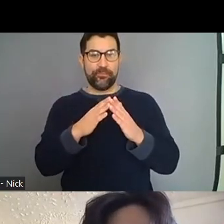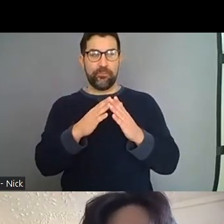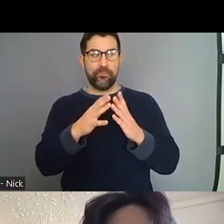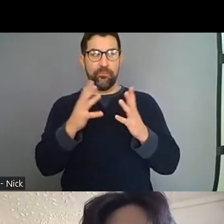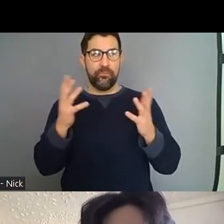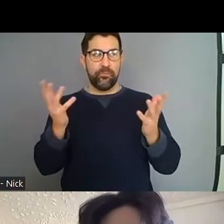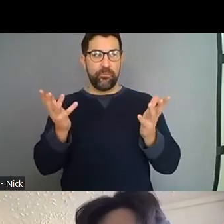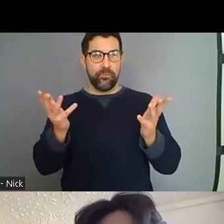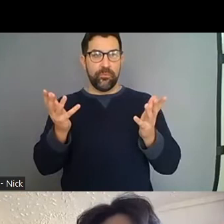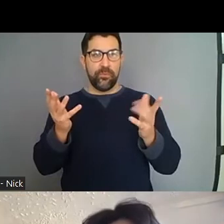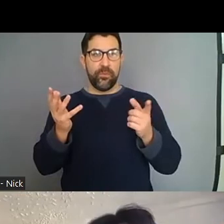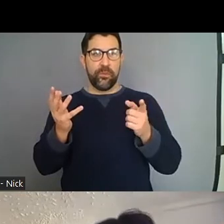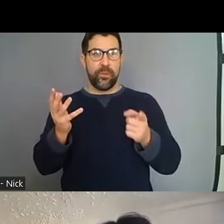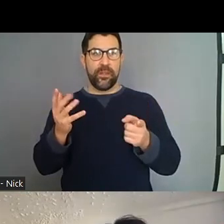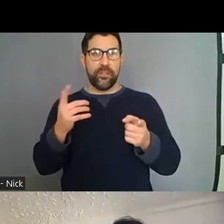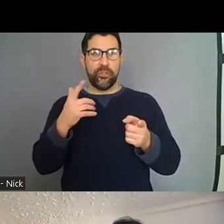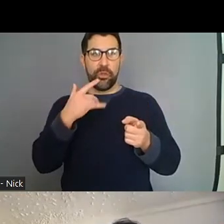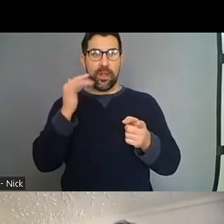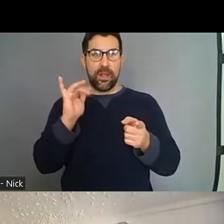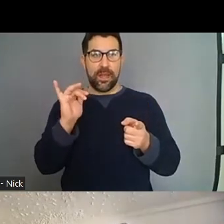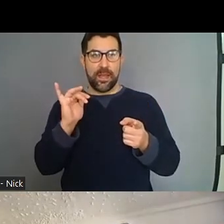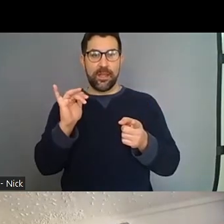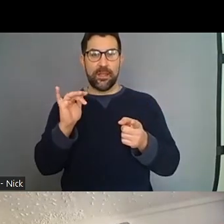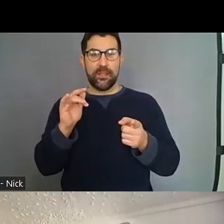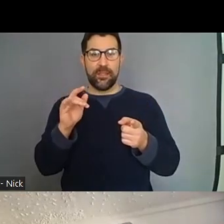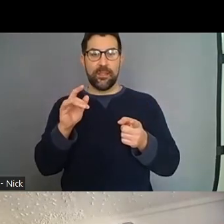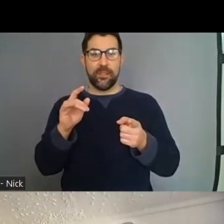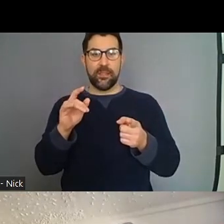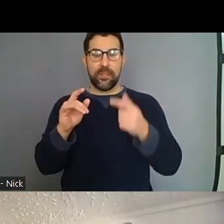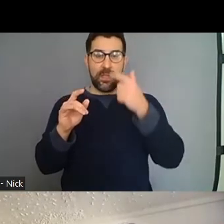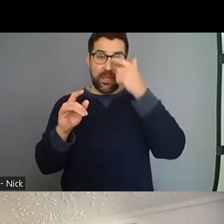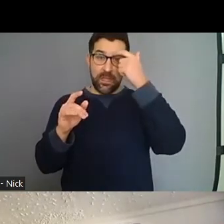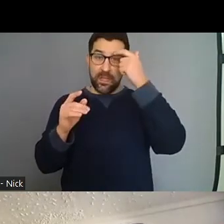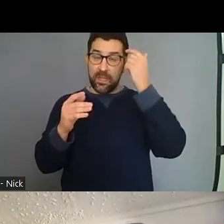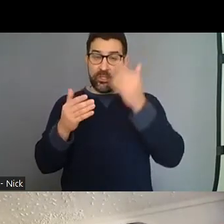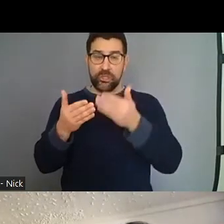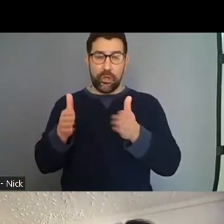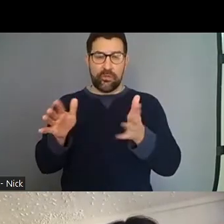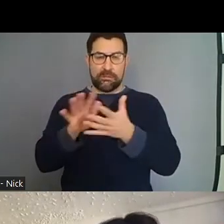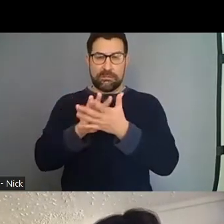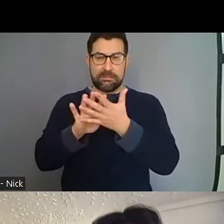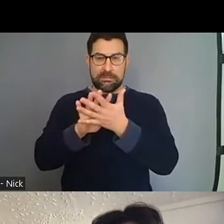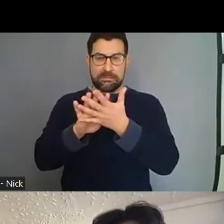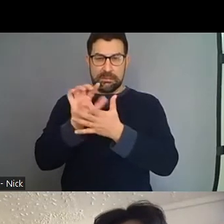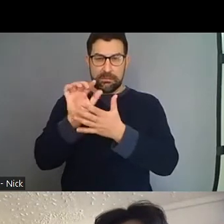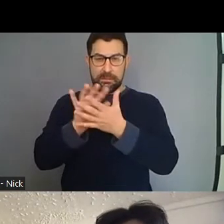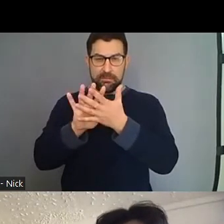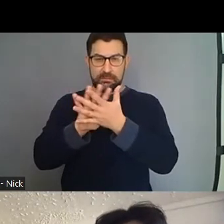What does it look like within rooms and just overall that kind of vision.